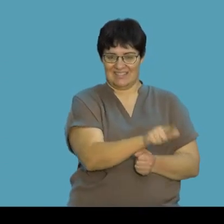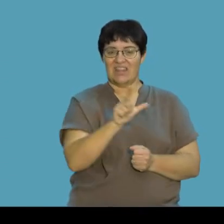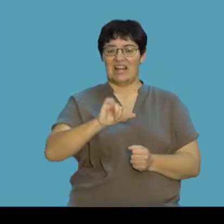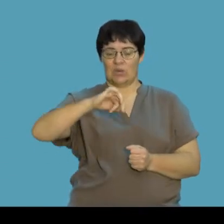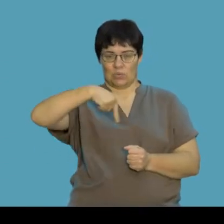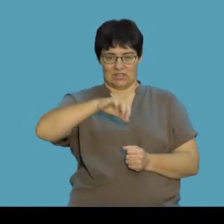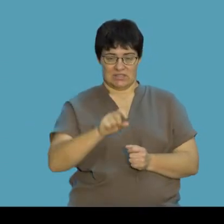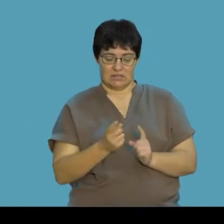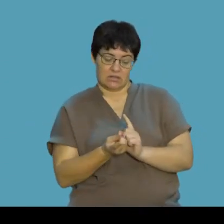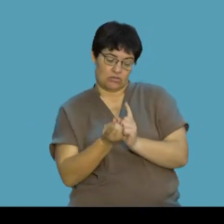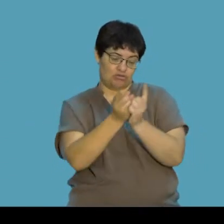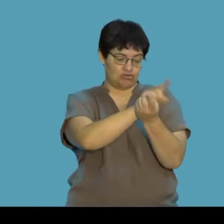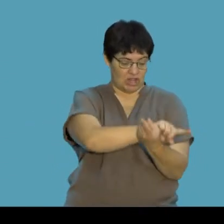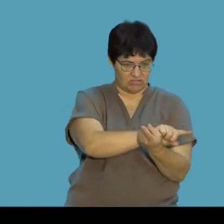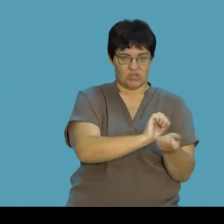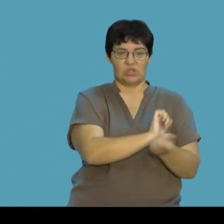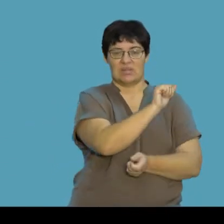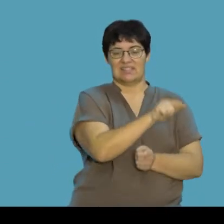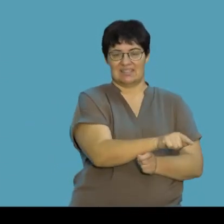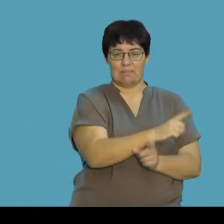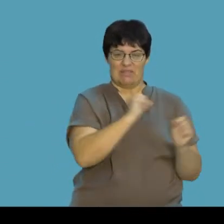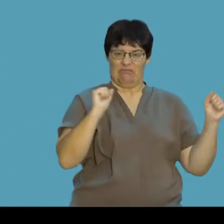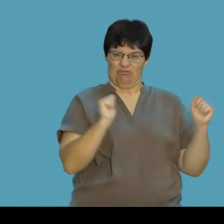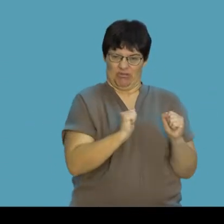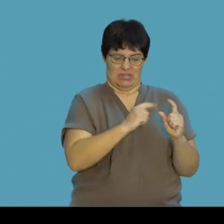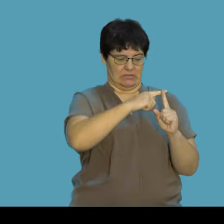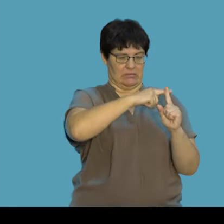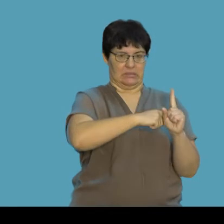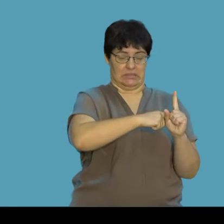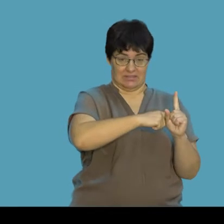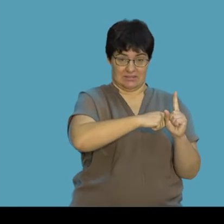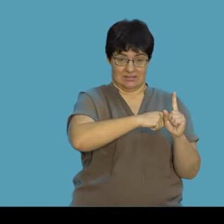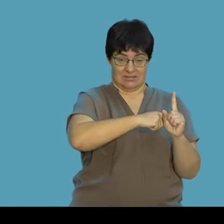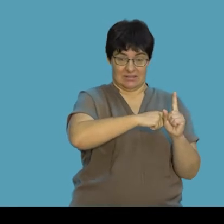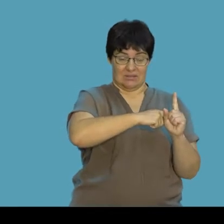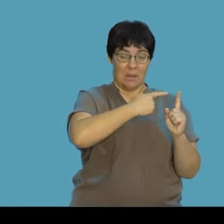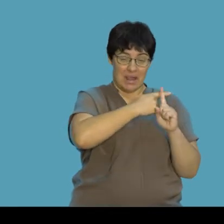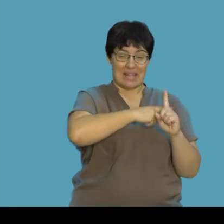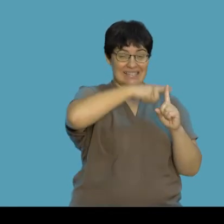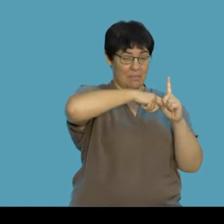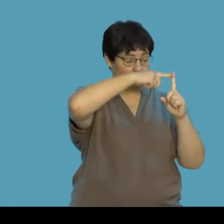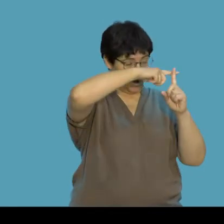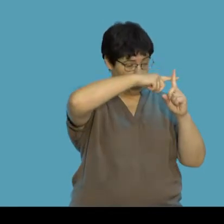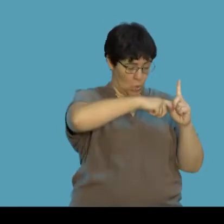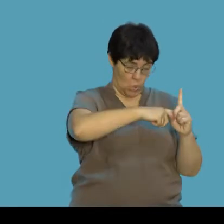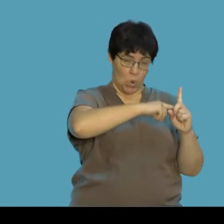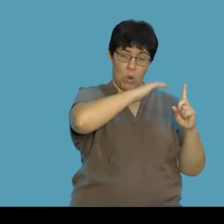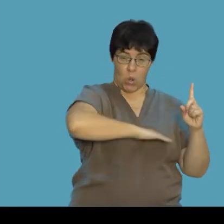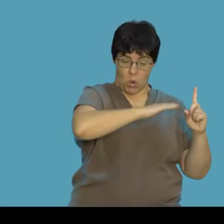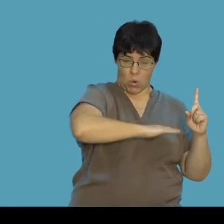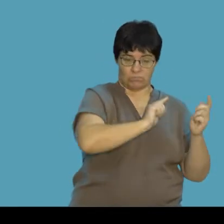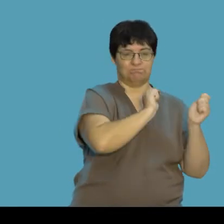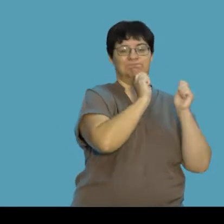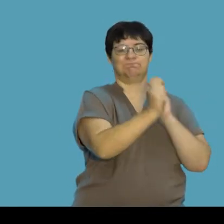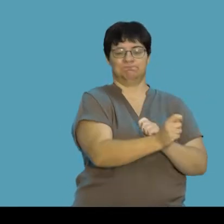process involved is when a liquid changes to a solid.